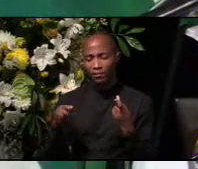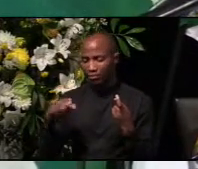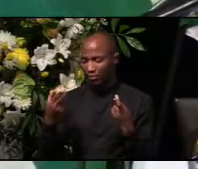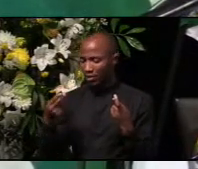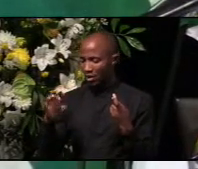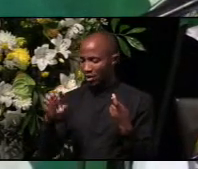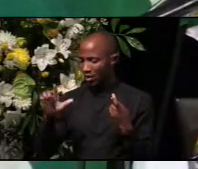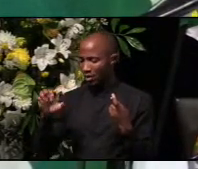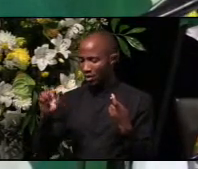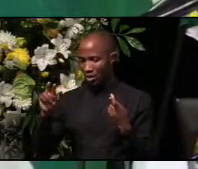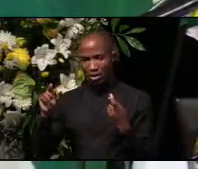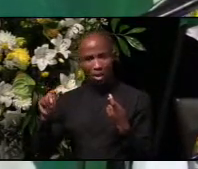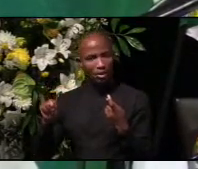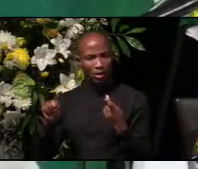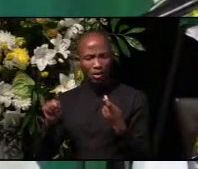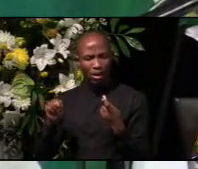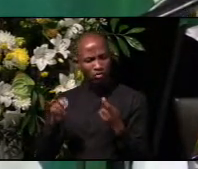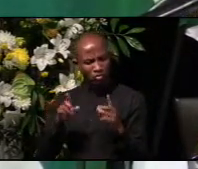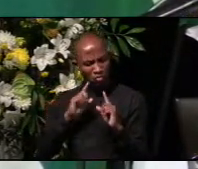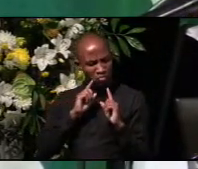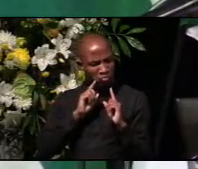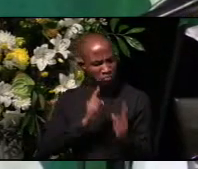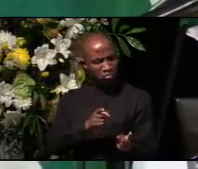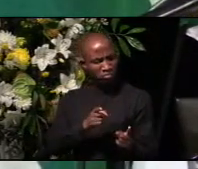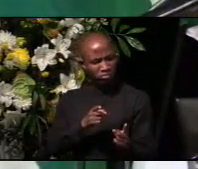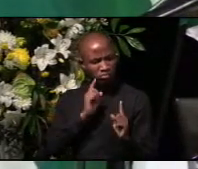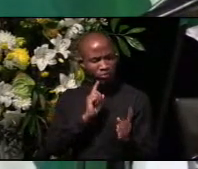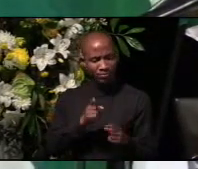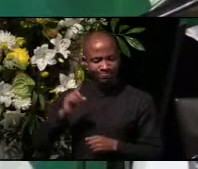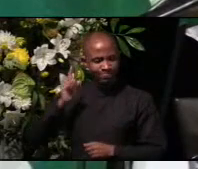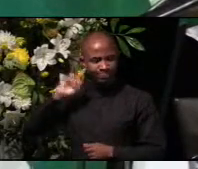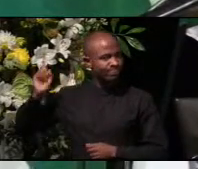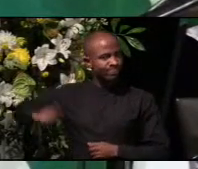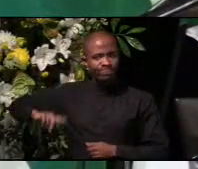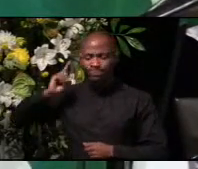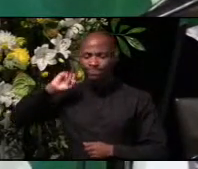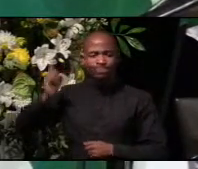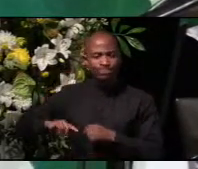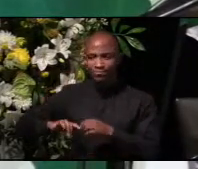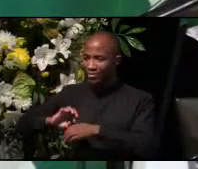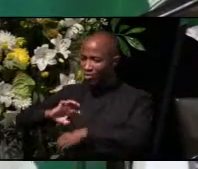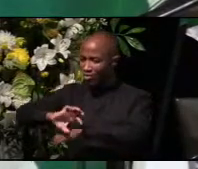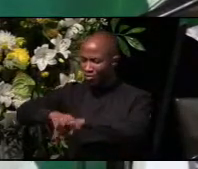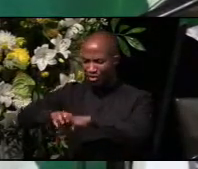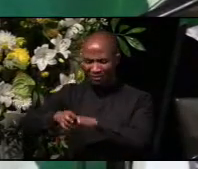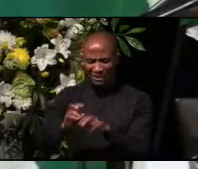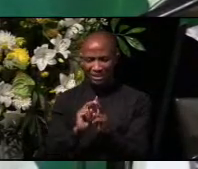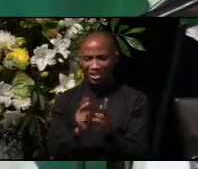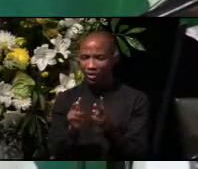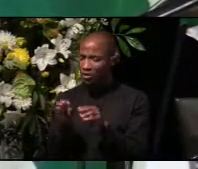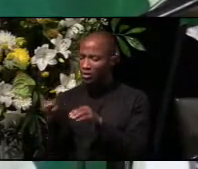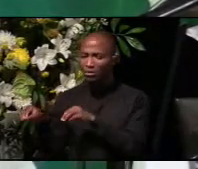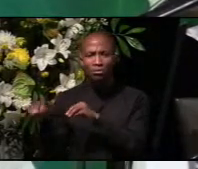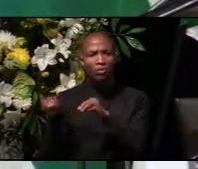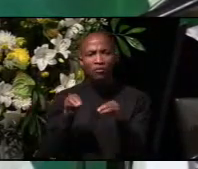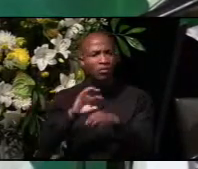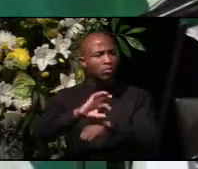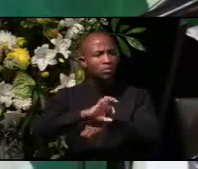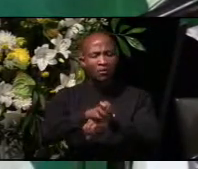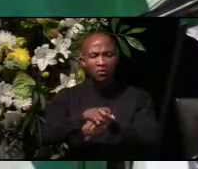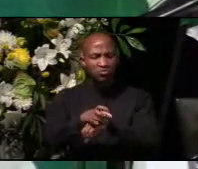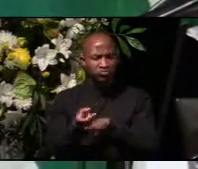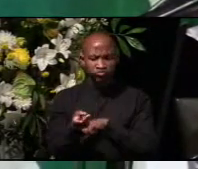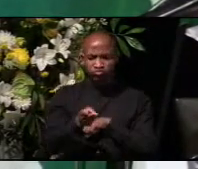Albanian orders and they were moving from Province to Province to support those who were burned but